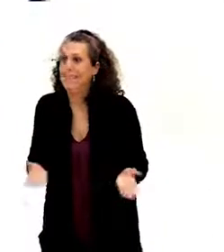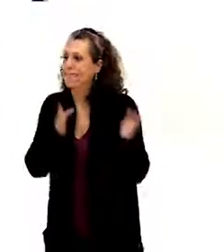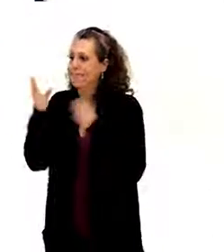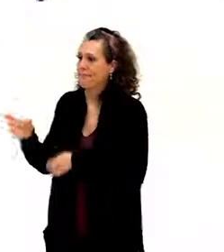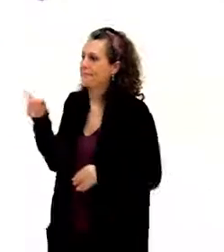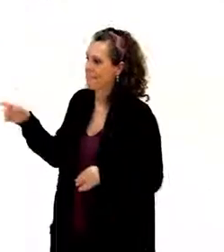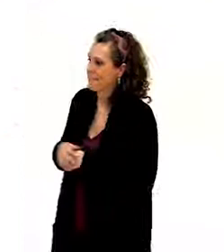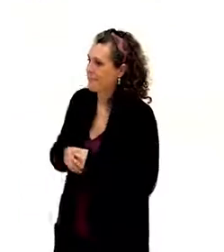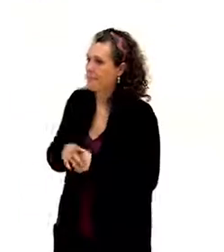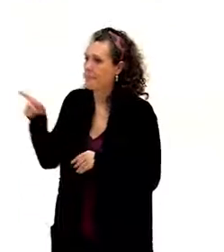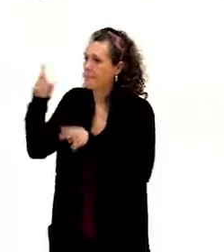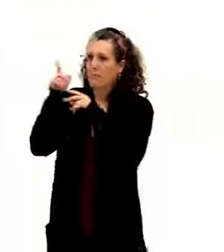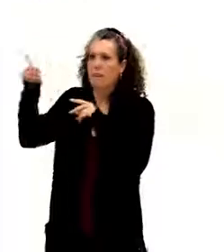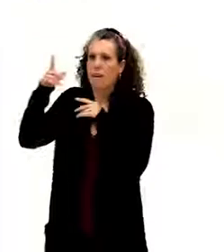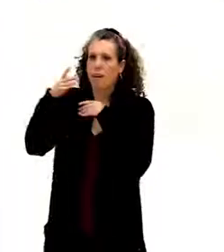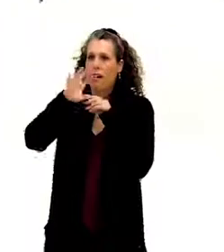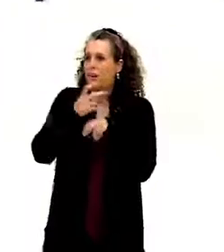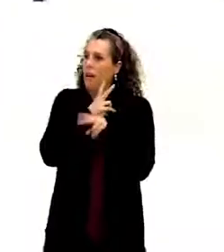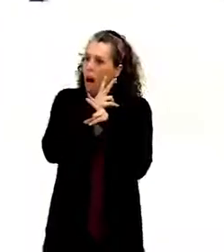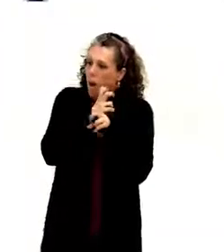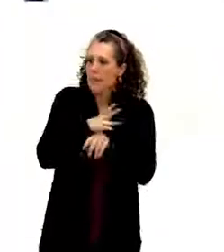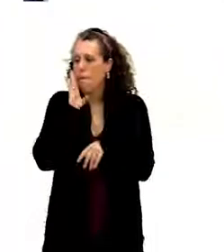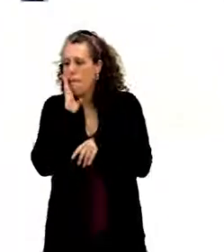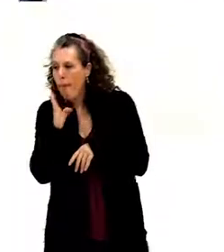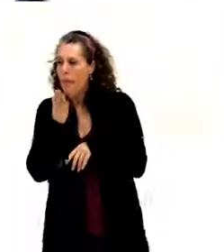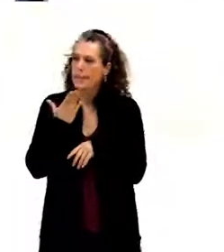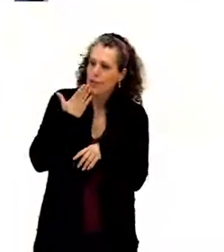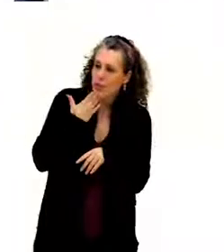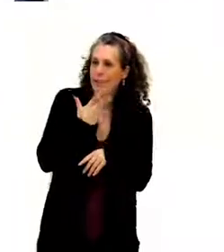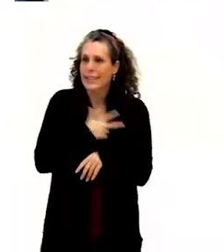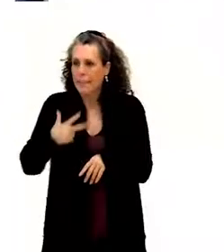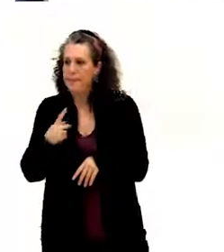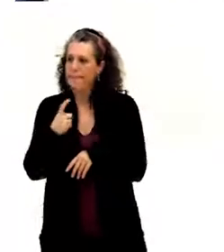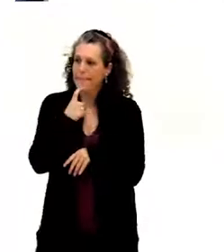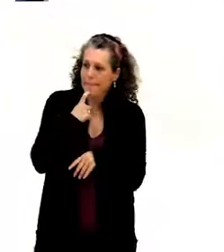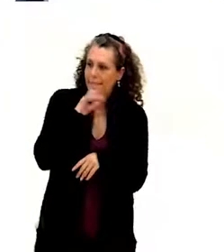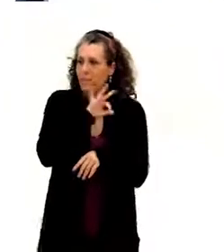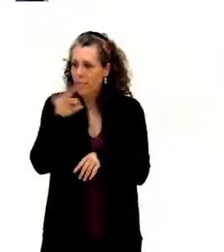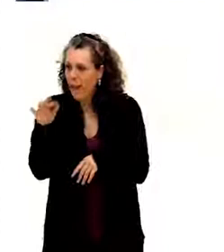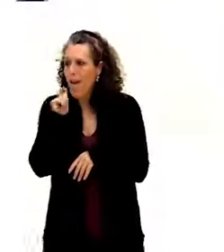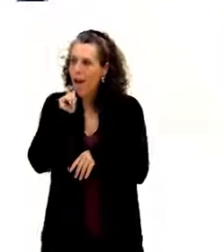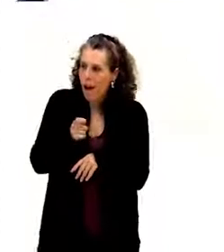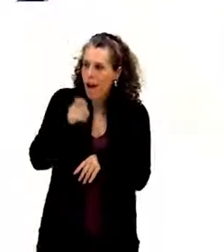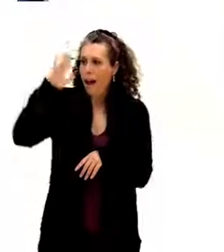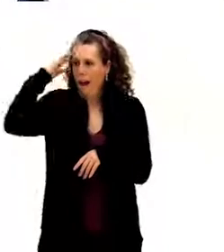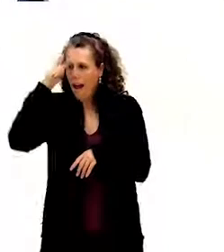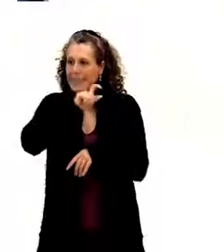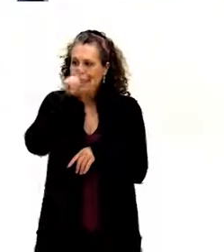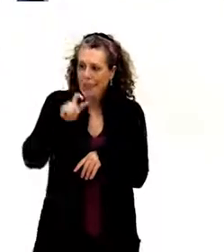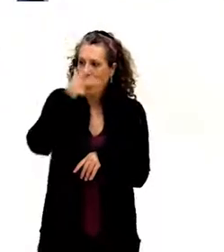Austria, Belgium, Czech Republic, Denmark, Finland, France, Hungary, Ireland, Italy, Lithuania, Luxembourg,